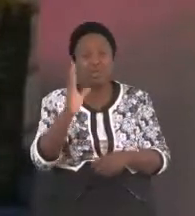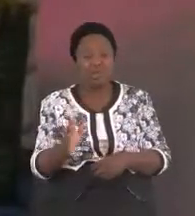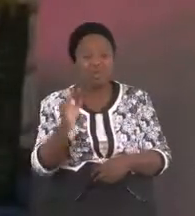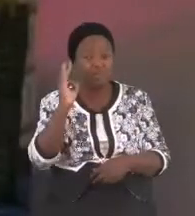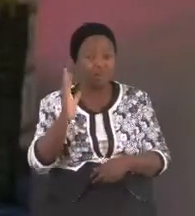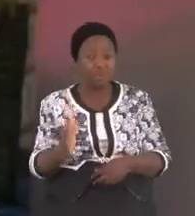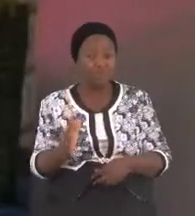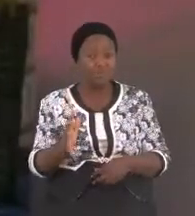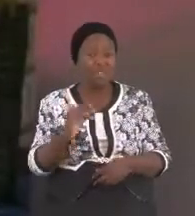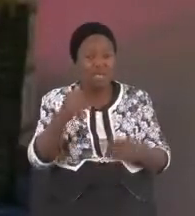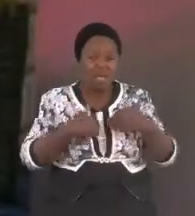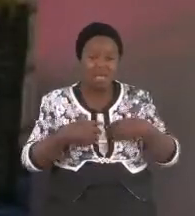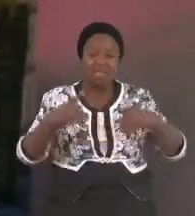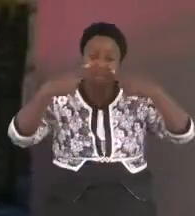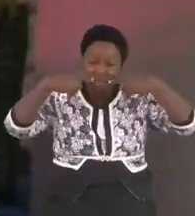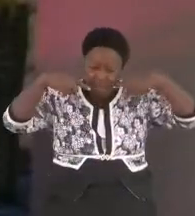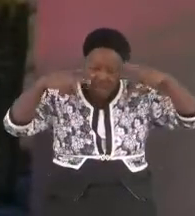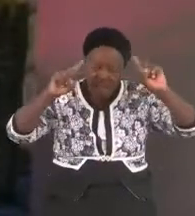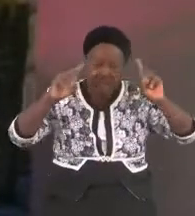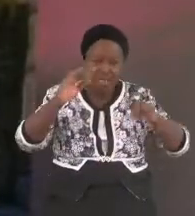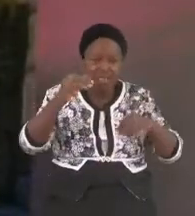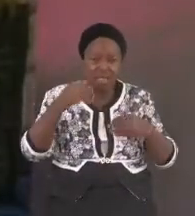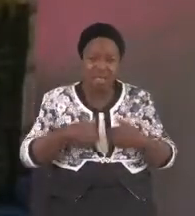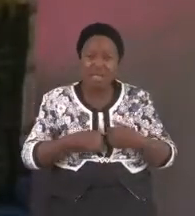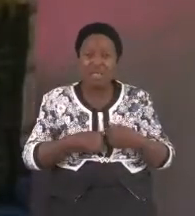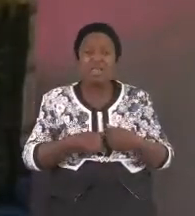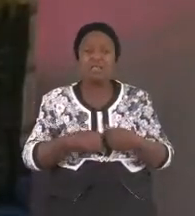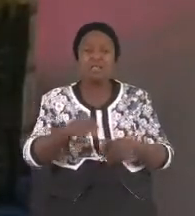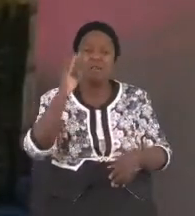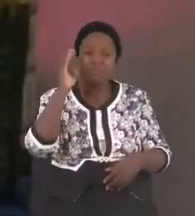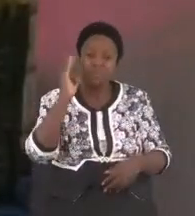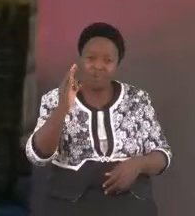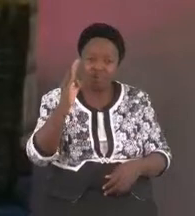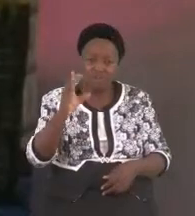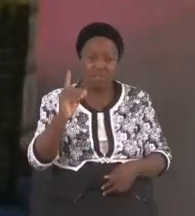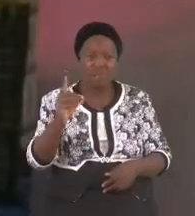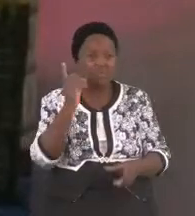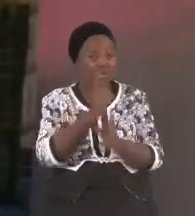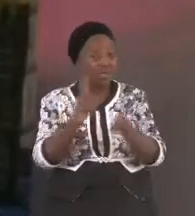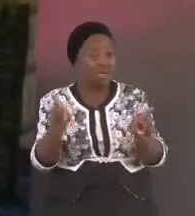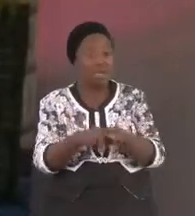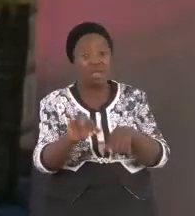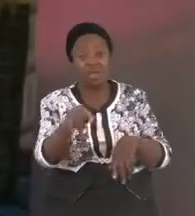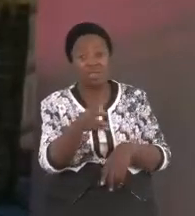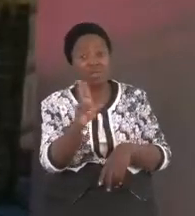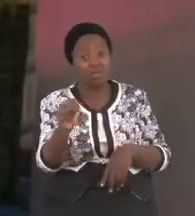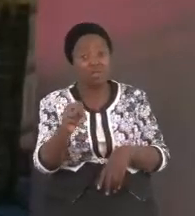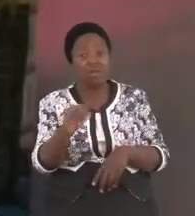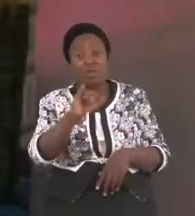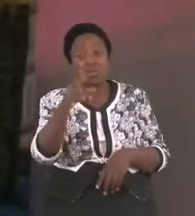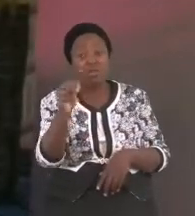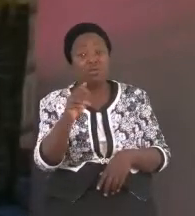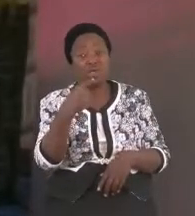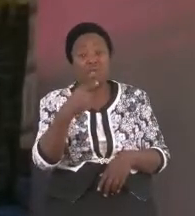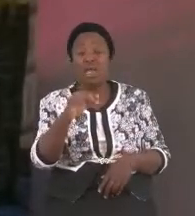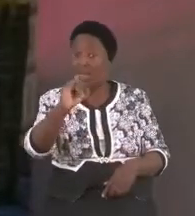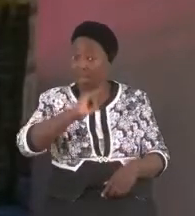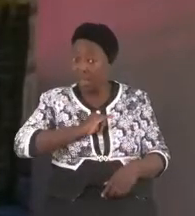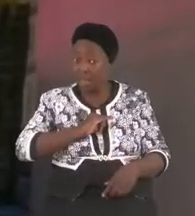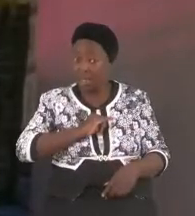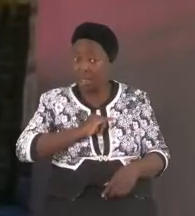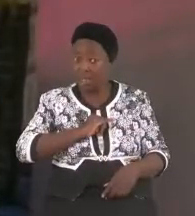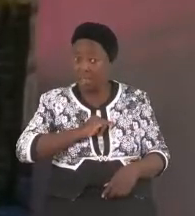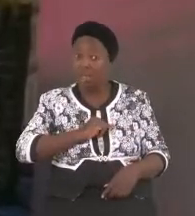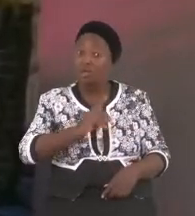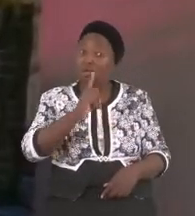he has publicized, he has preached like John. John said, I indeed baptize